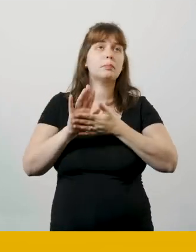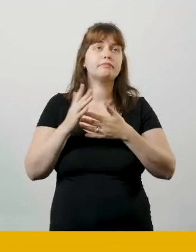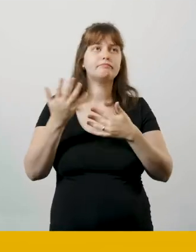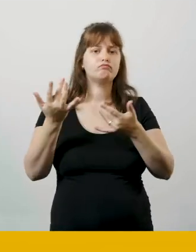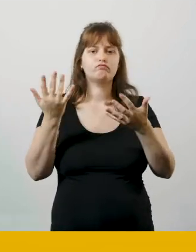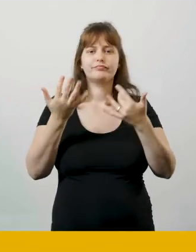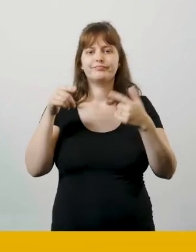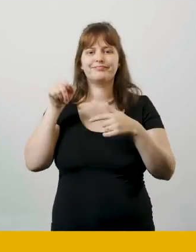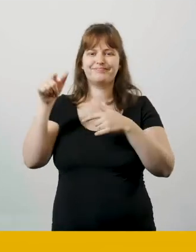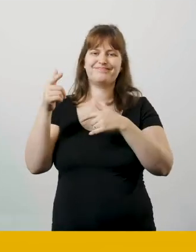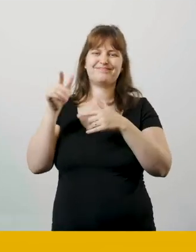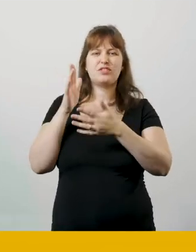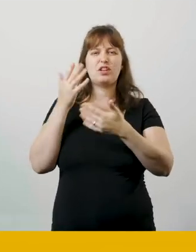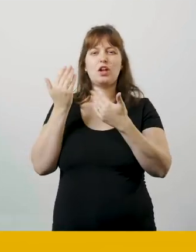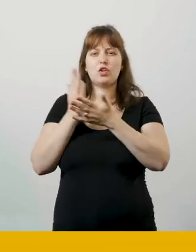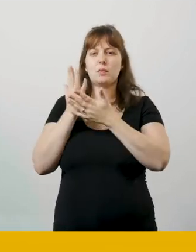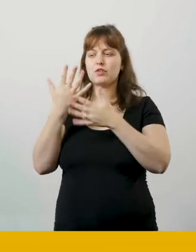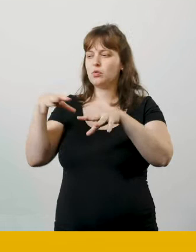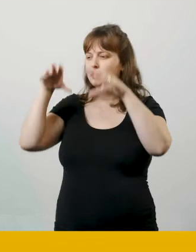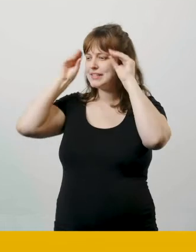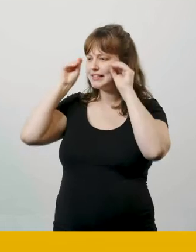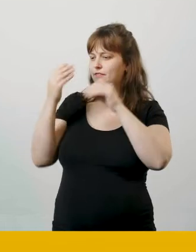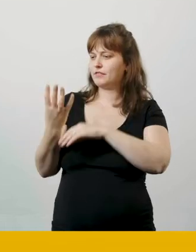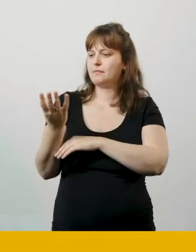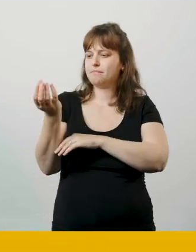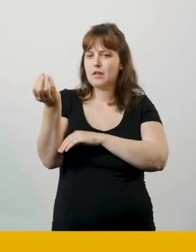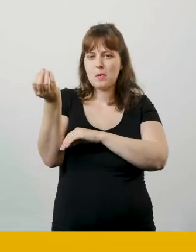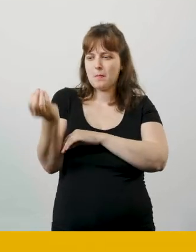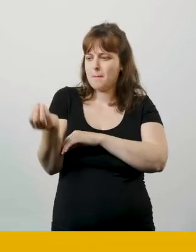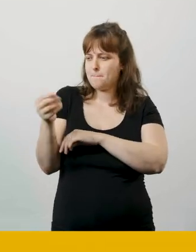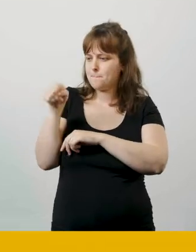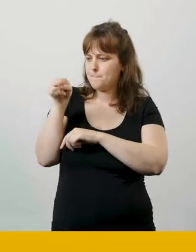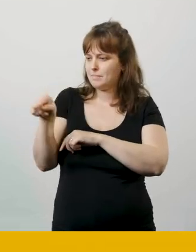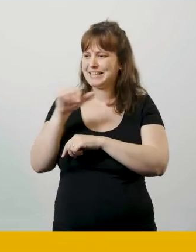twisted by dolls that were not representative.